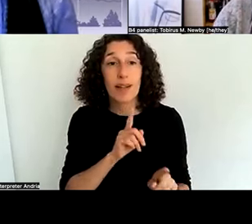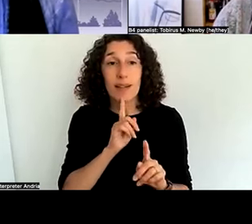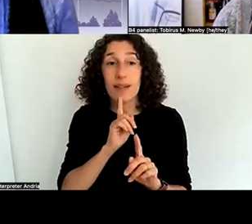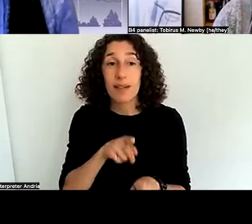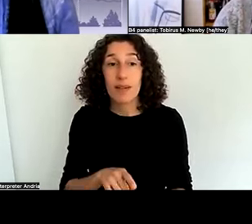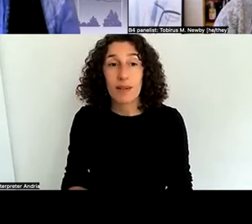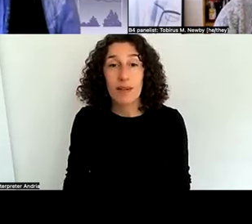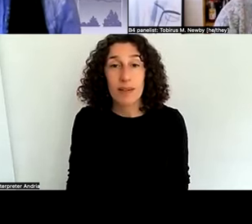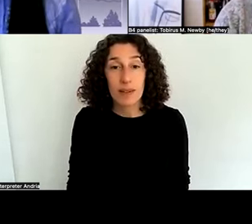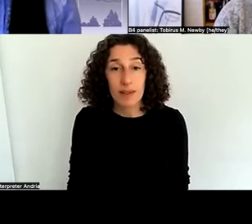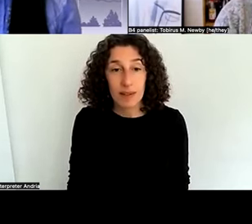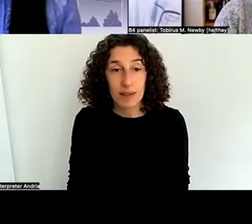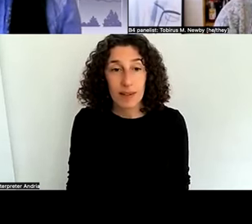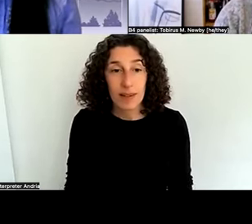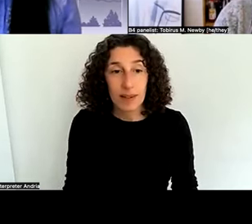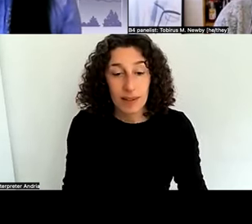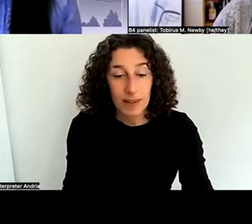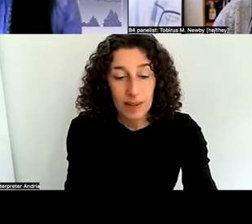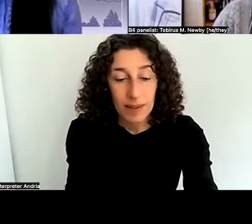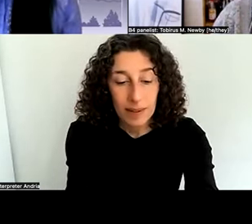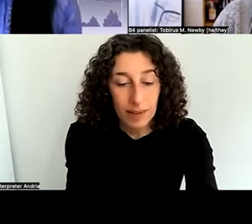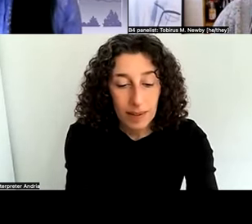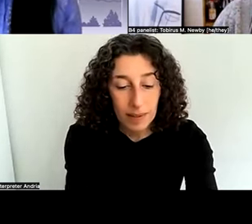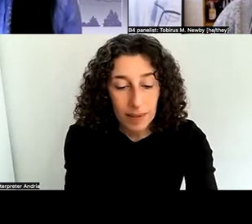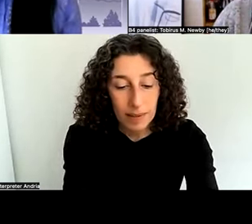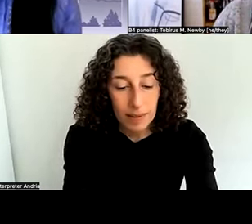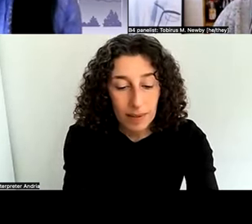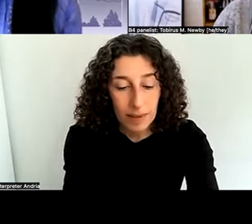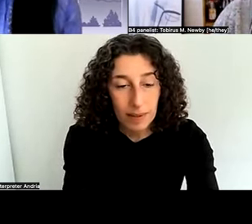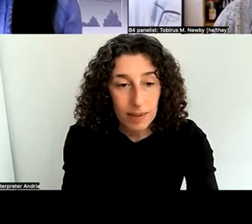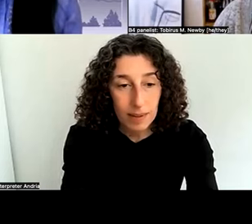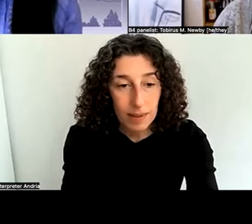with this idea of like listening.